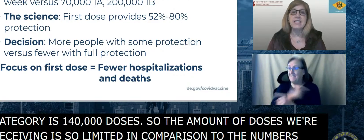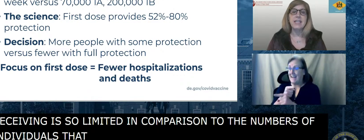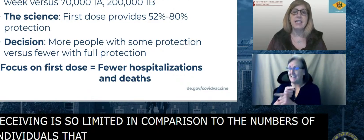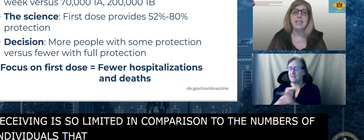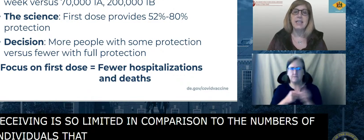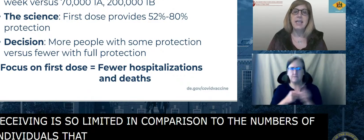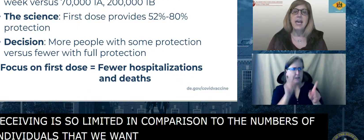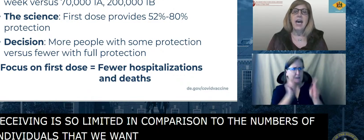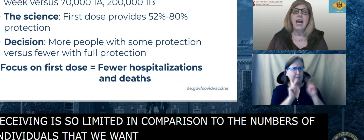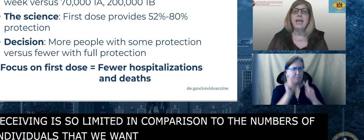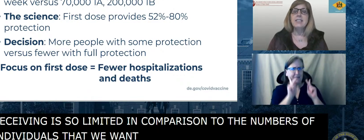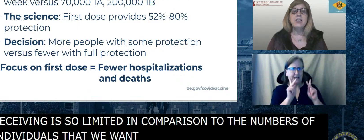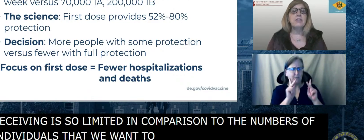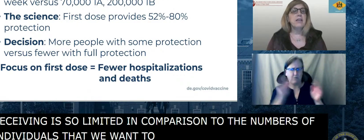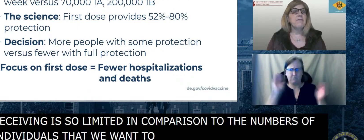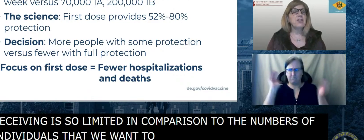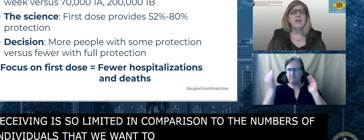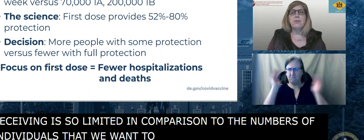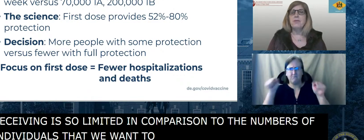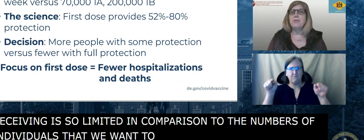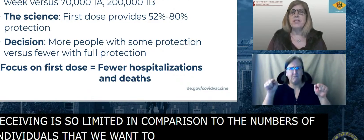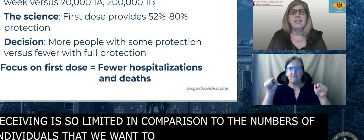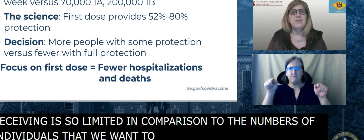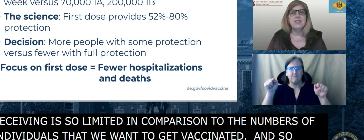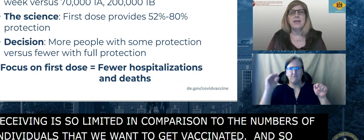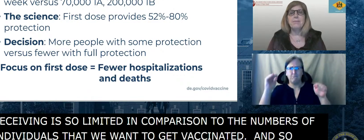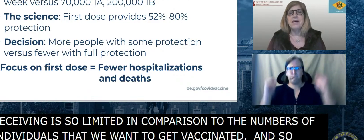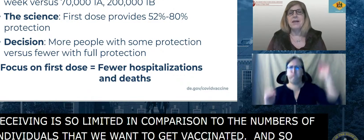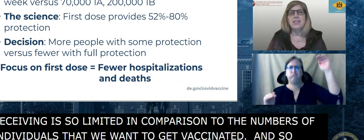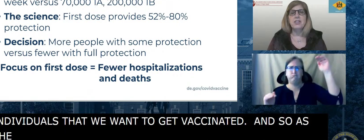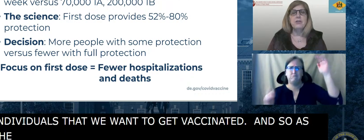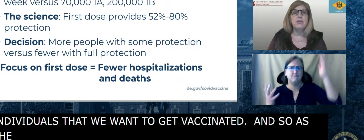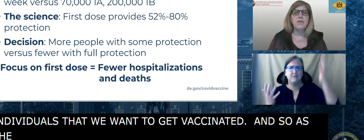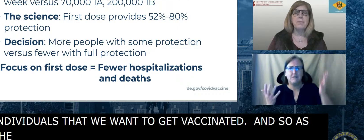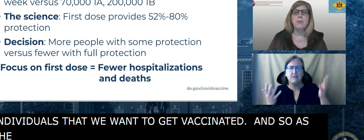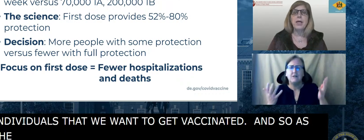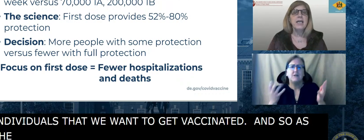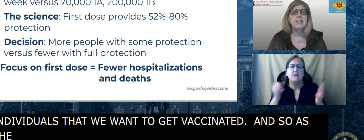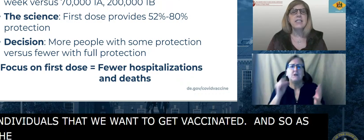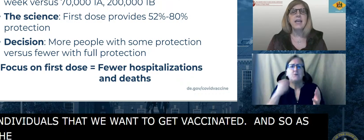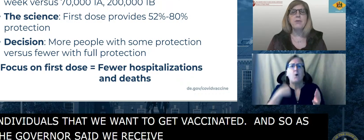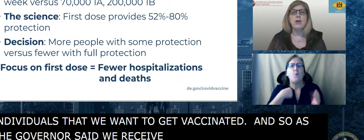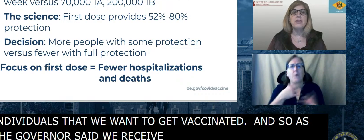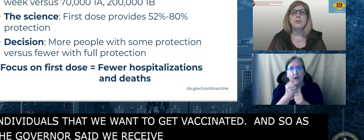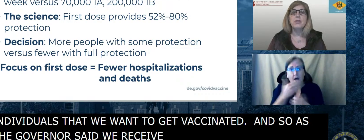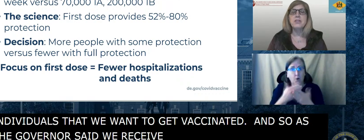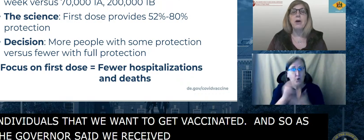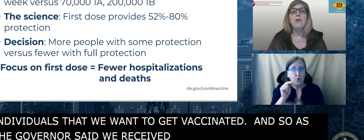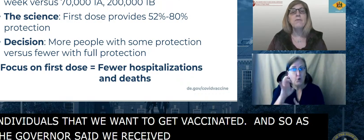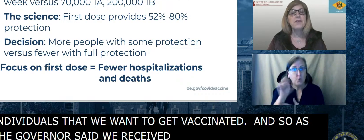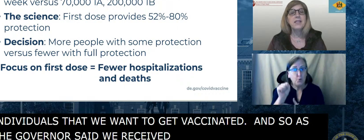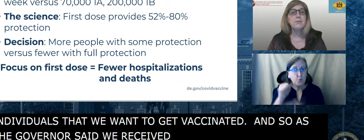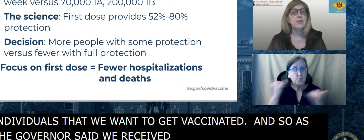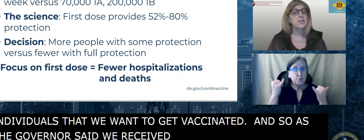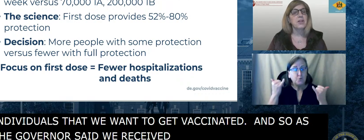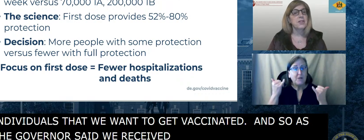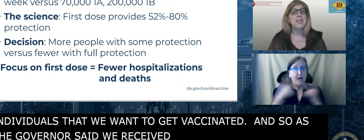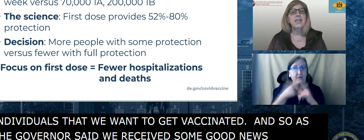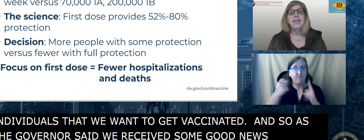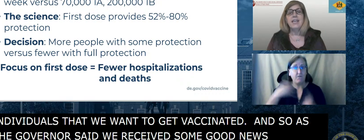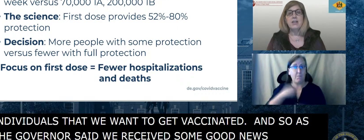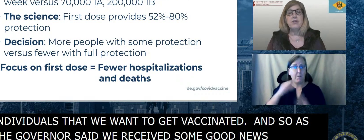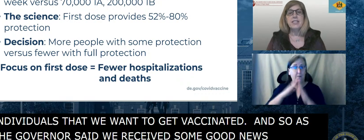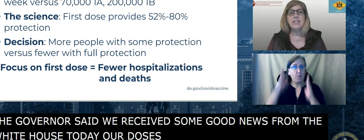get vaccinated. And so, as the governor said, we received some good news from the White House today. Our doses hopefully will